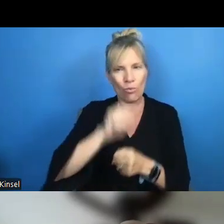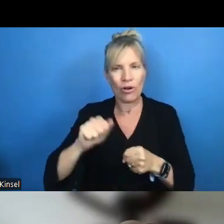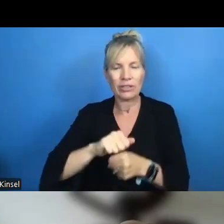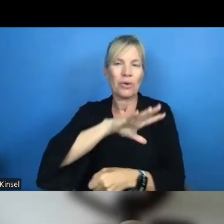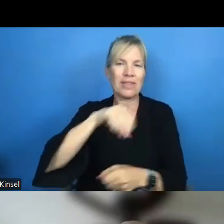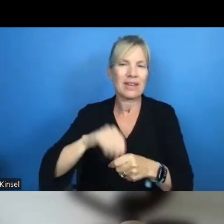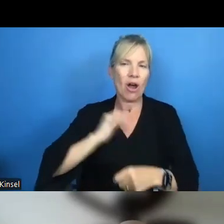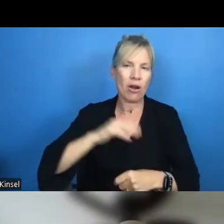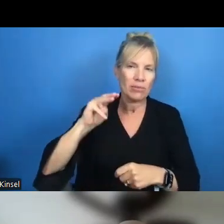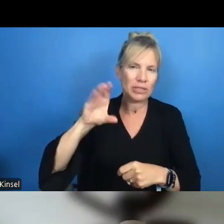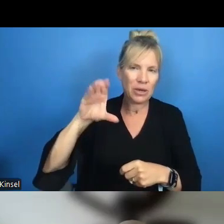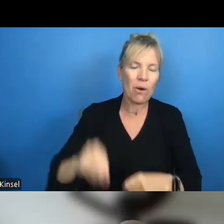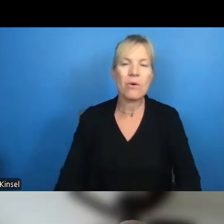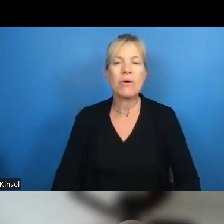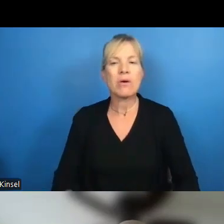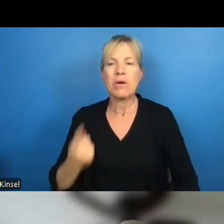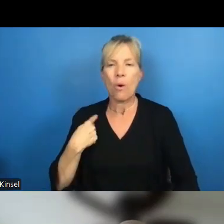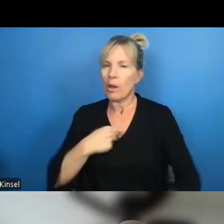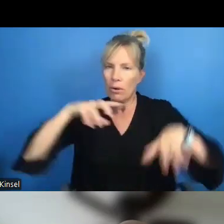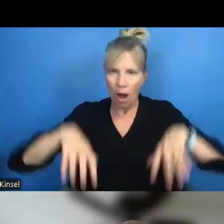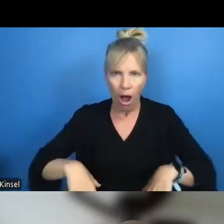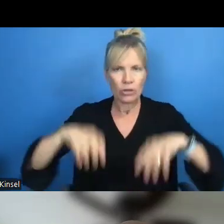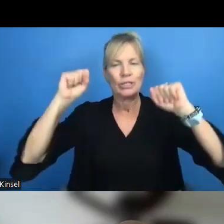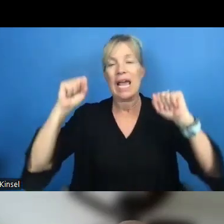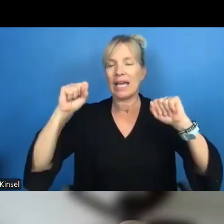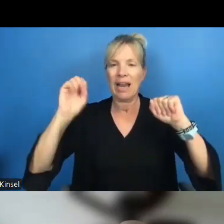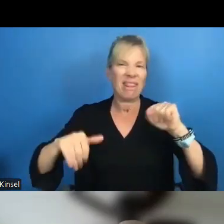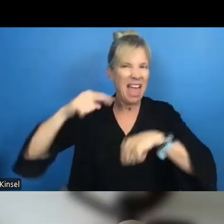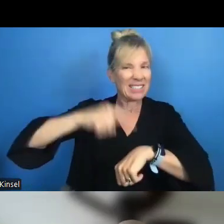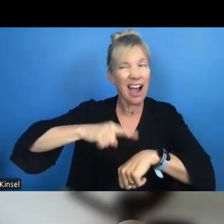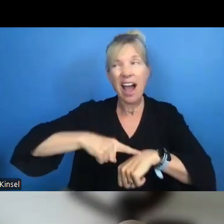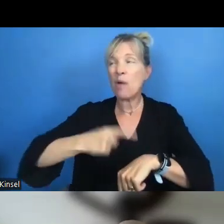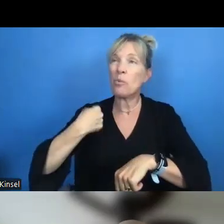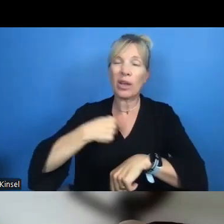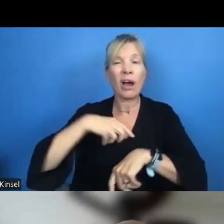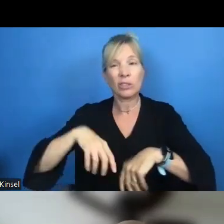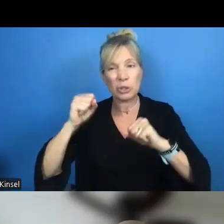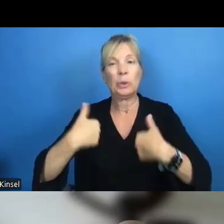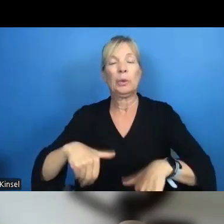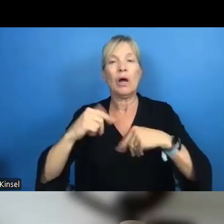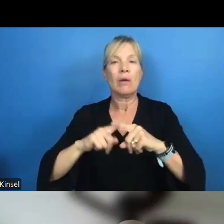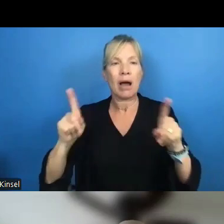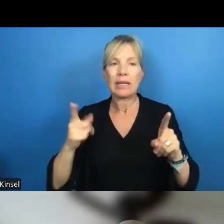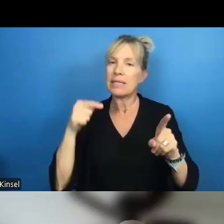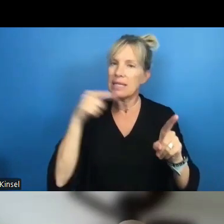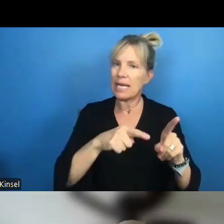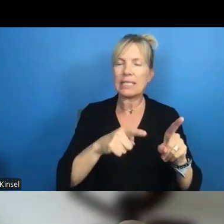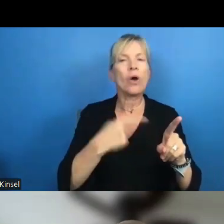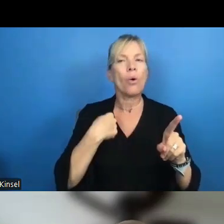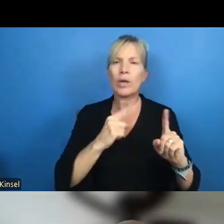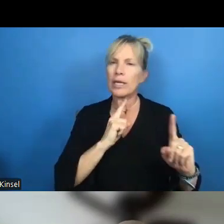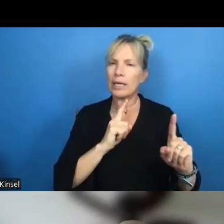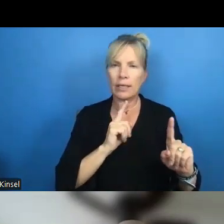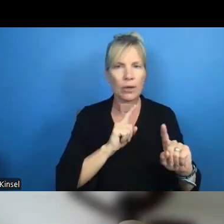care program that we were undertaking at the time. But here is where we really went out and talked